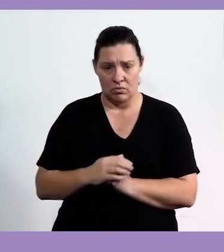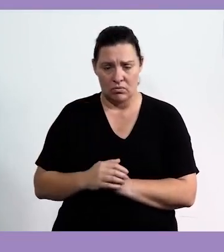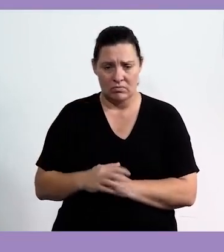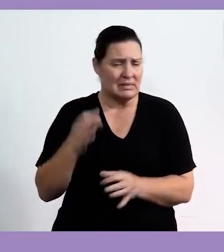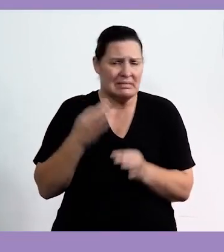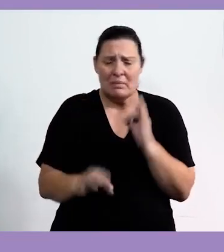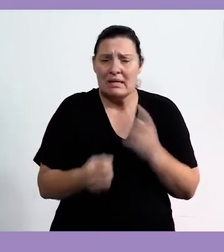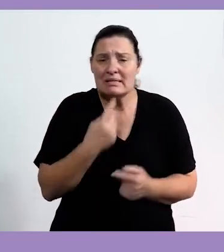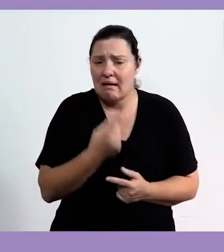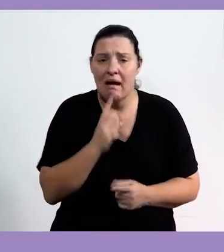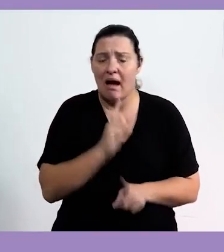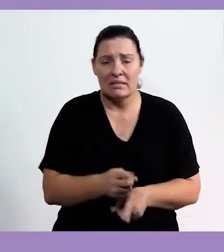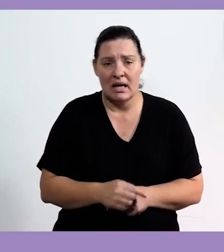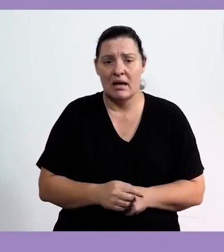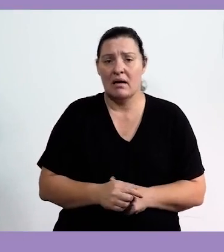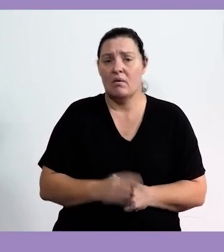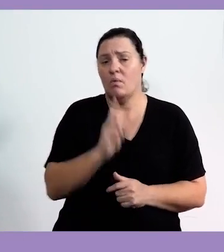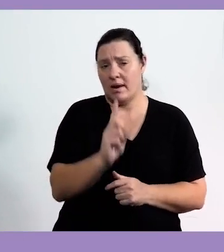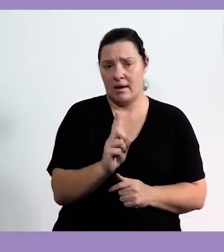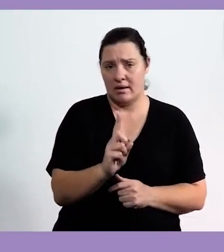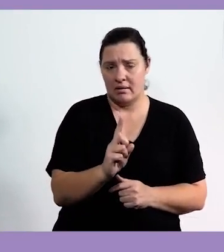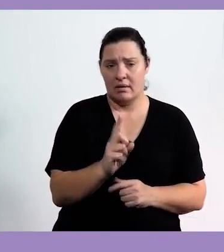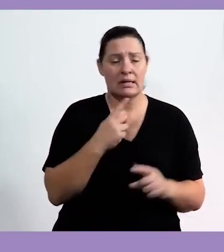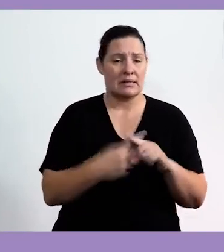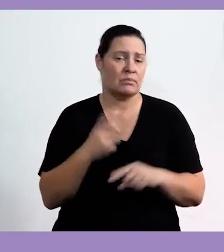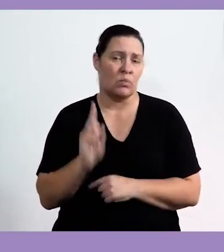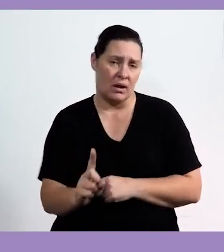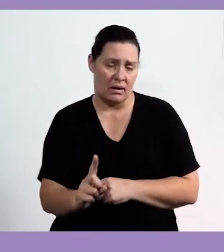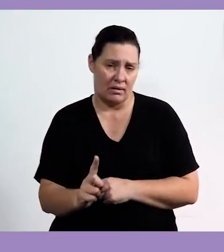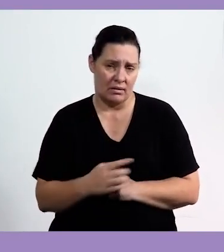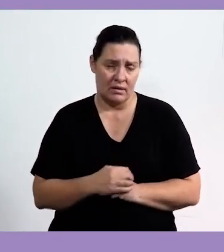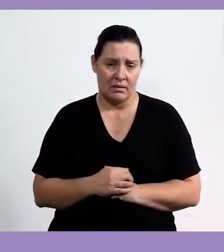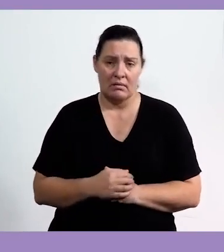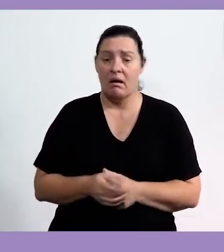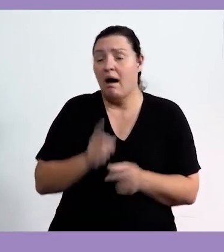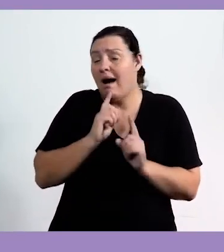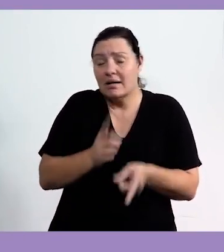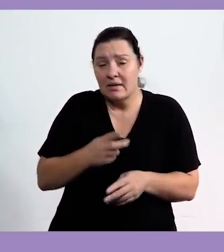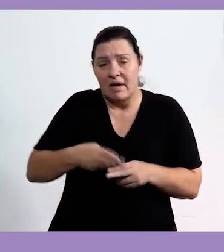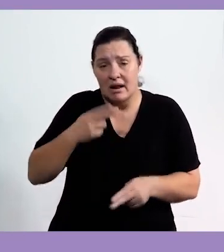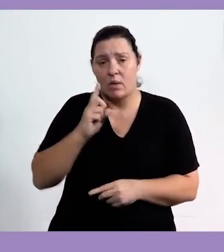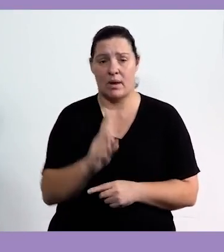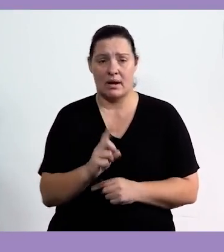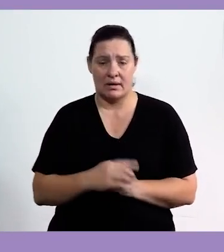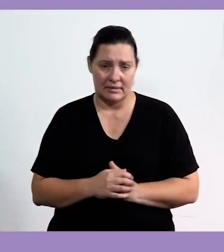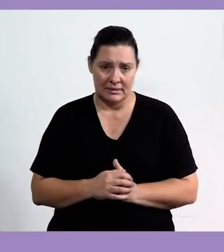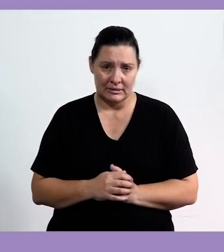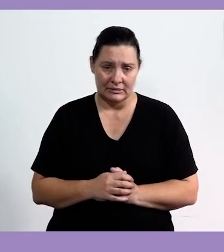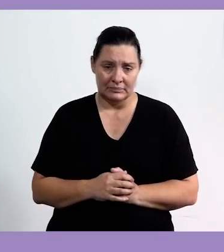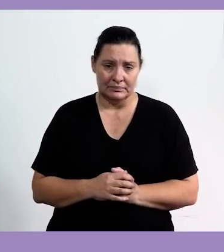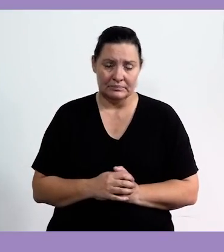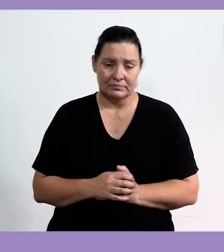0. That simply gives us an answer of 1 multiplied by 1. And our final answer